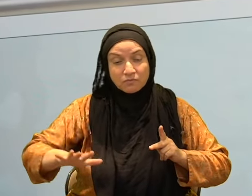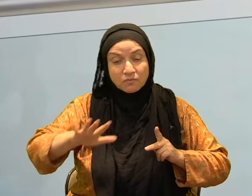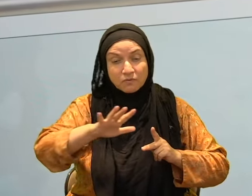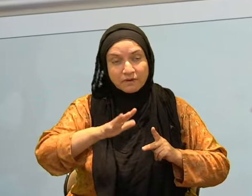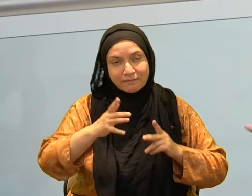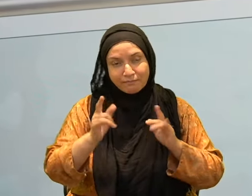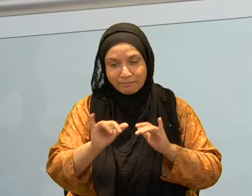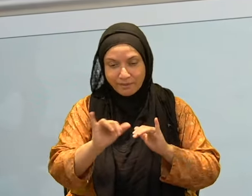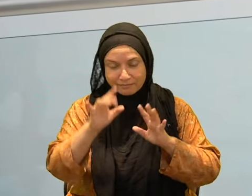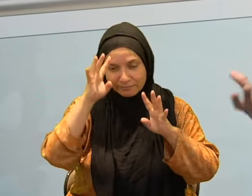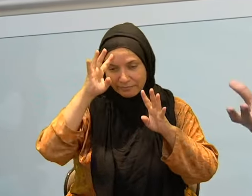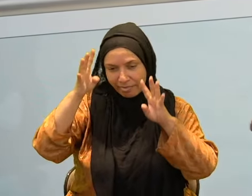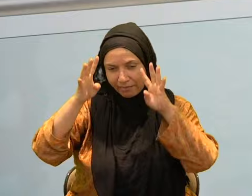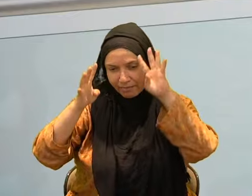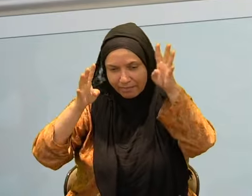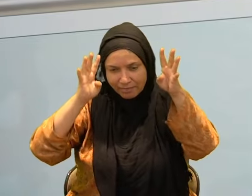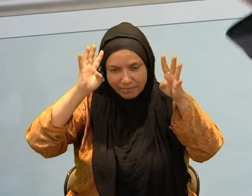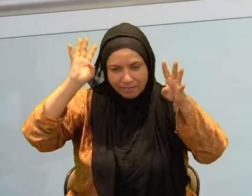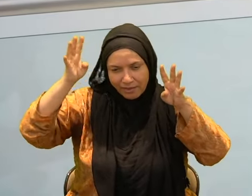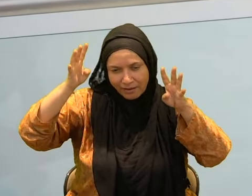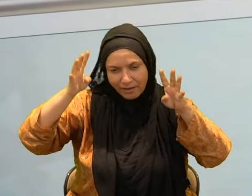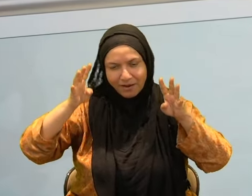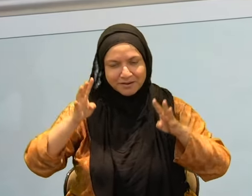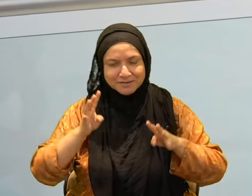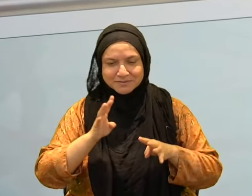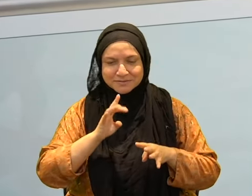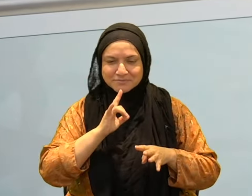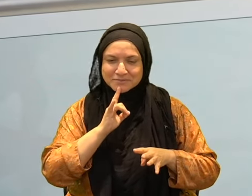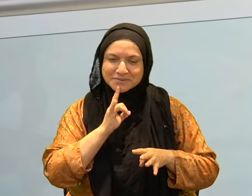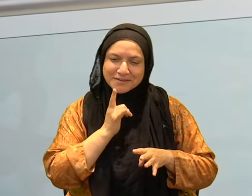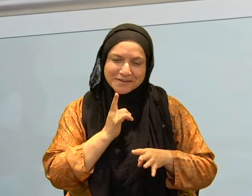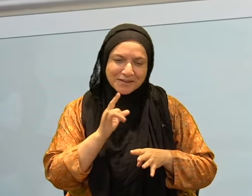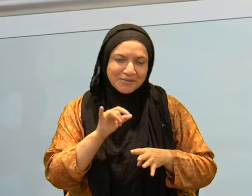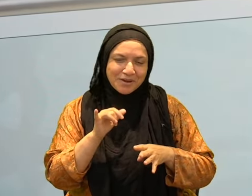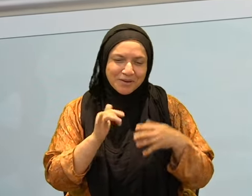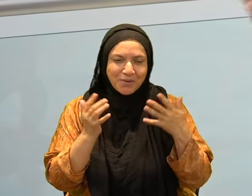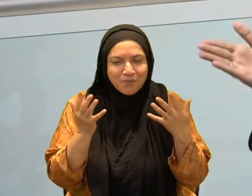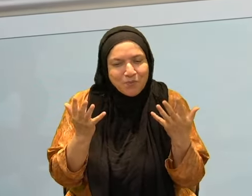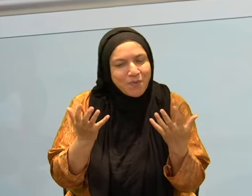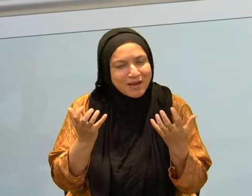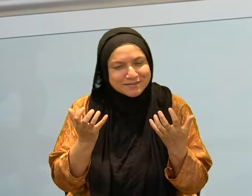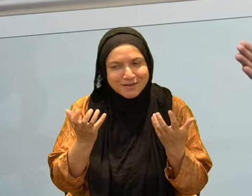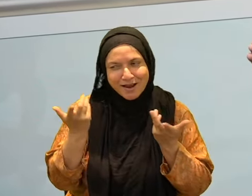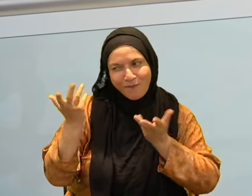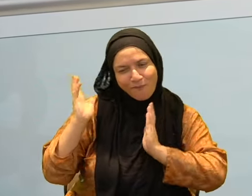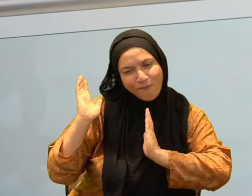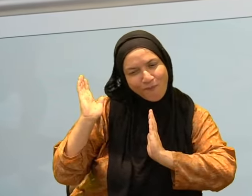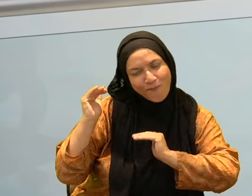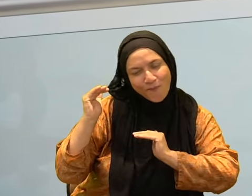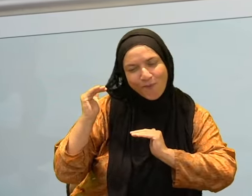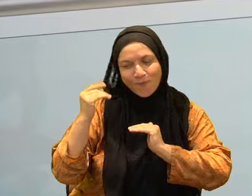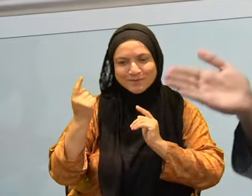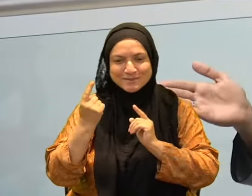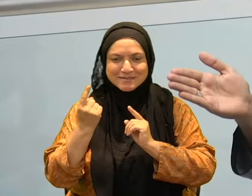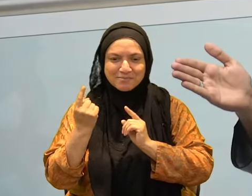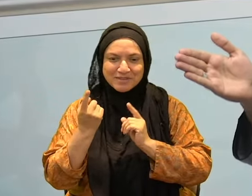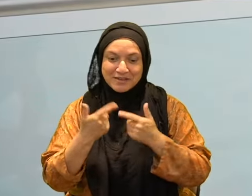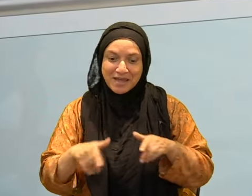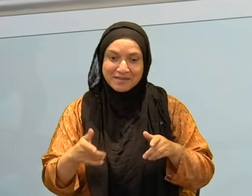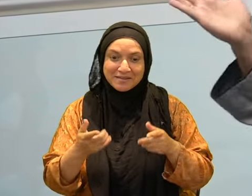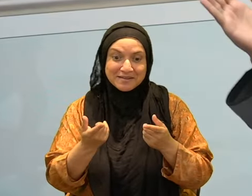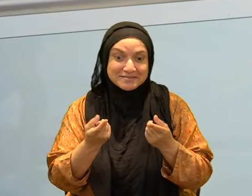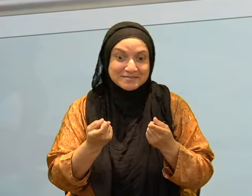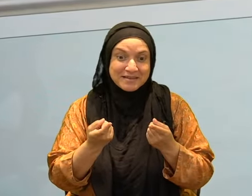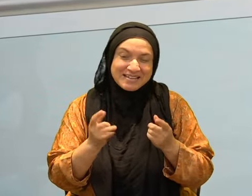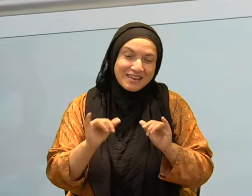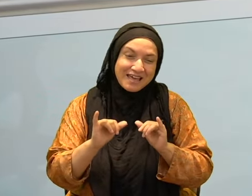innovative types of things that come into the religion, where they take these paths, they start to, in essence, lose recognition of what is good and what is bad. The